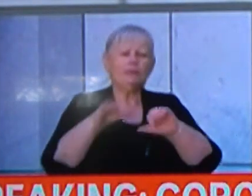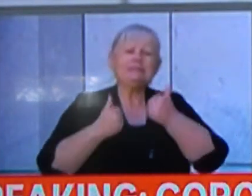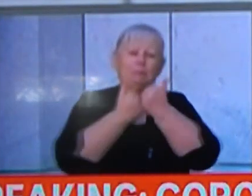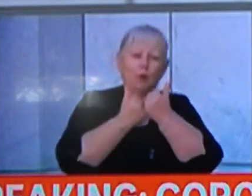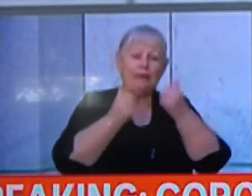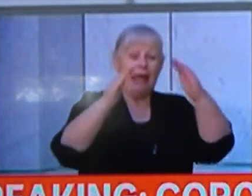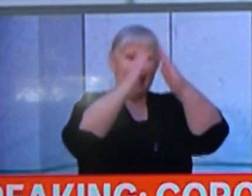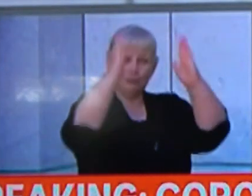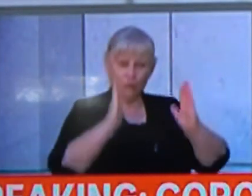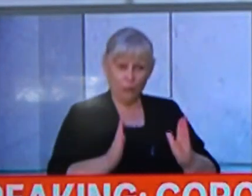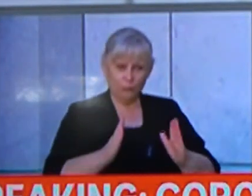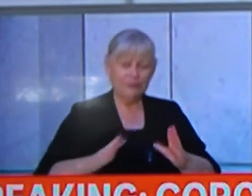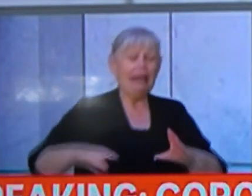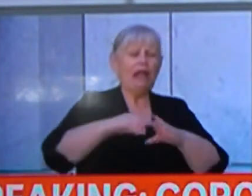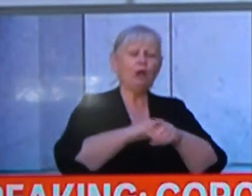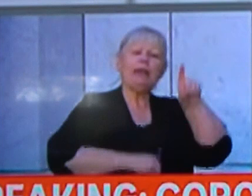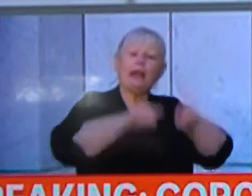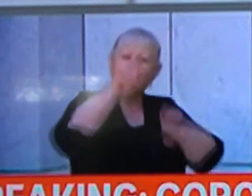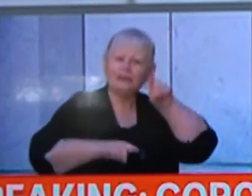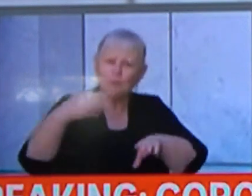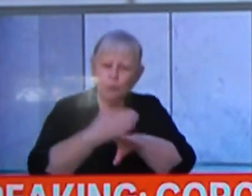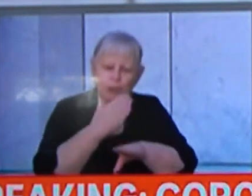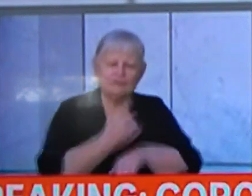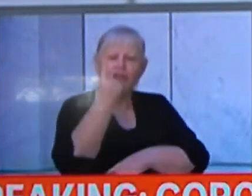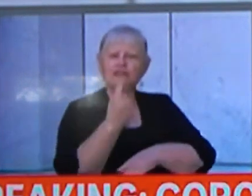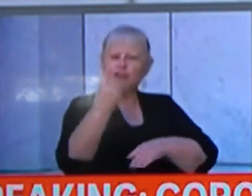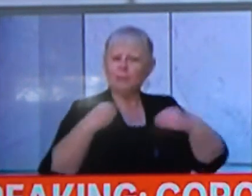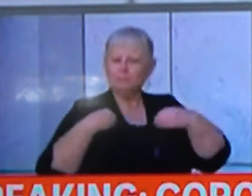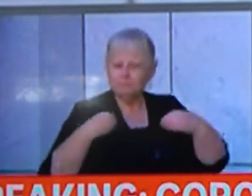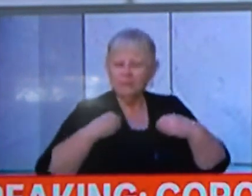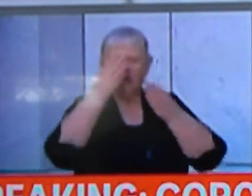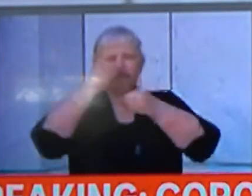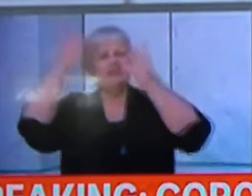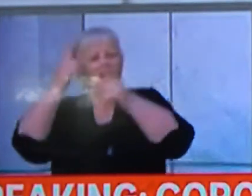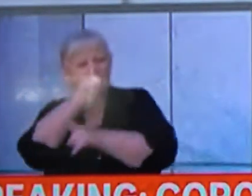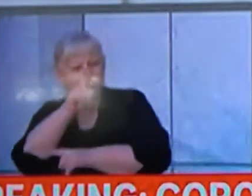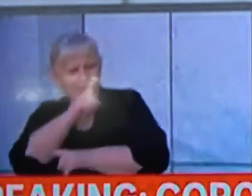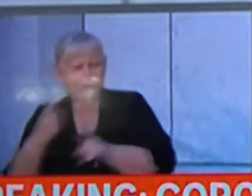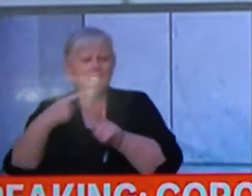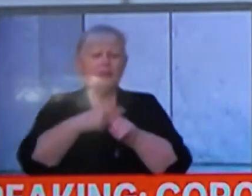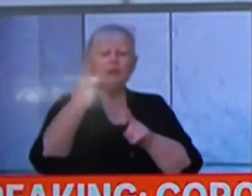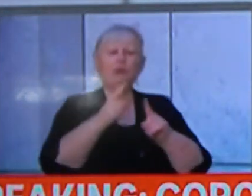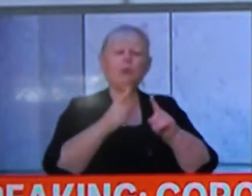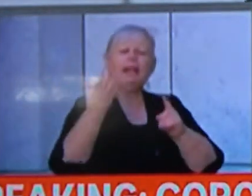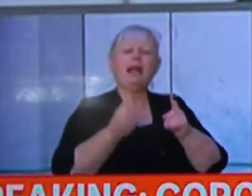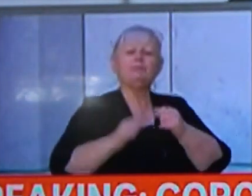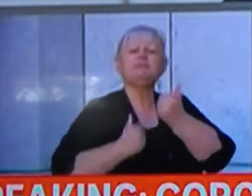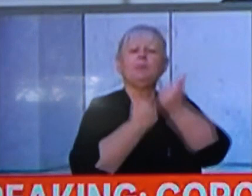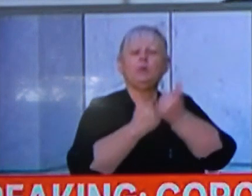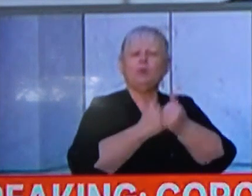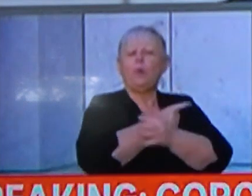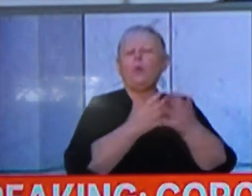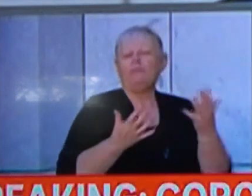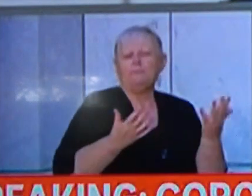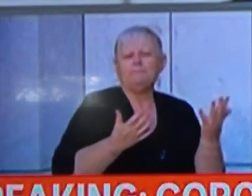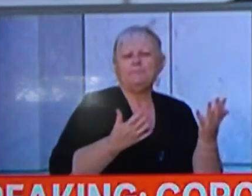support households including casuals, sole traders, retirees and those on income support.